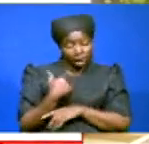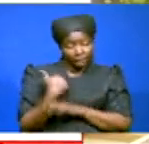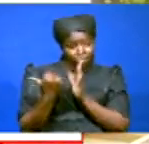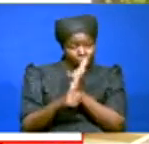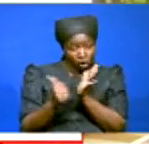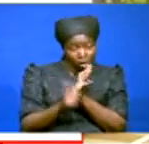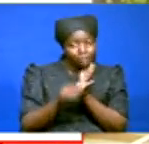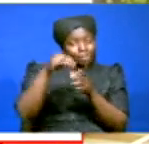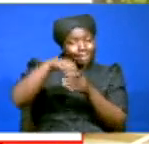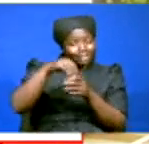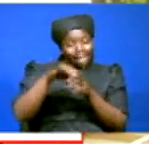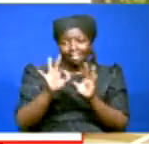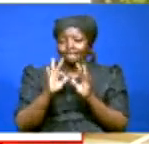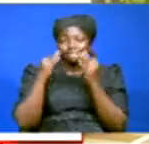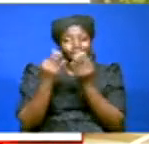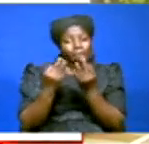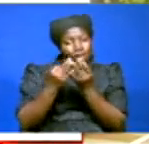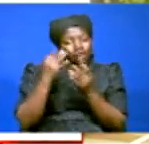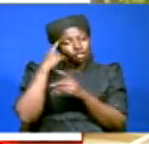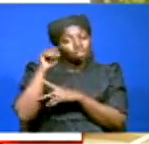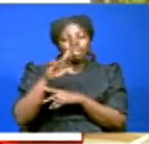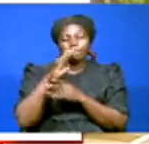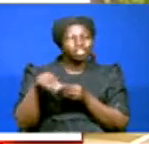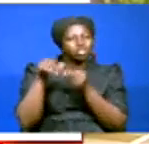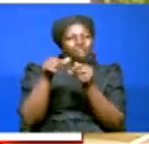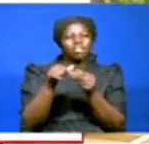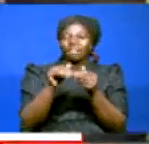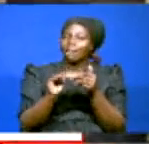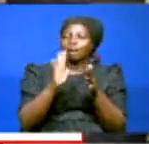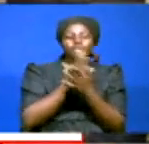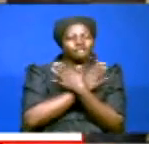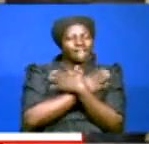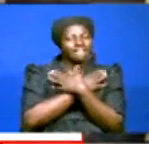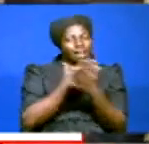problems within our families, such that they get solved in a more friendly way.